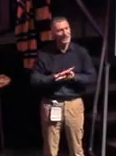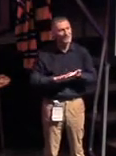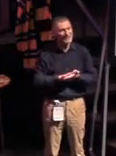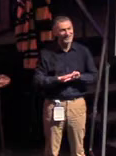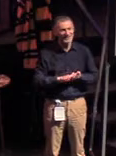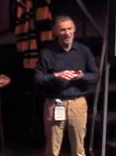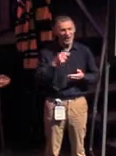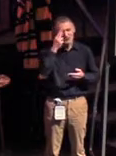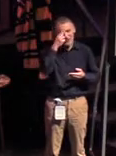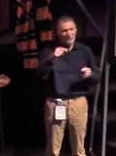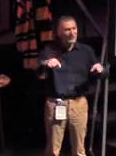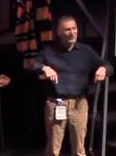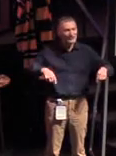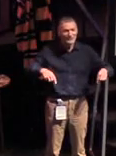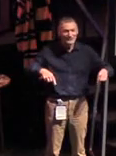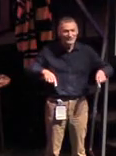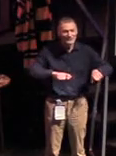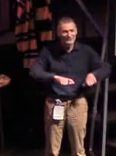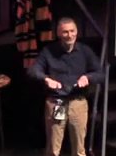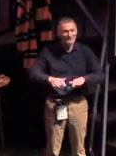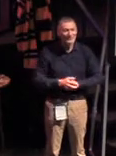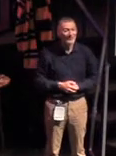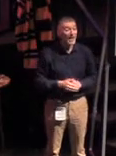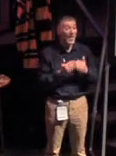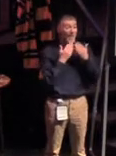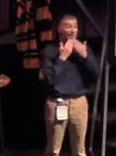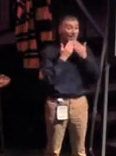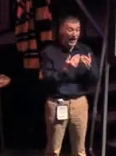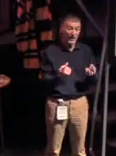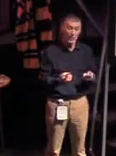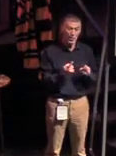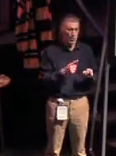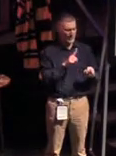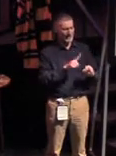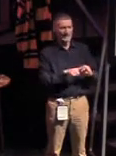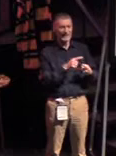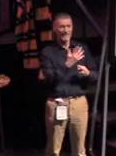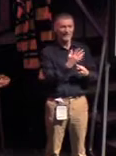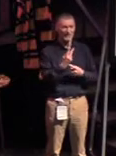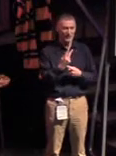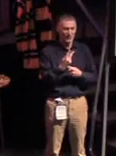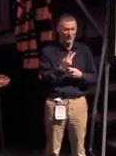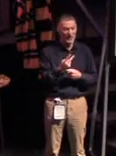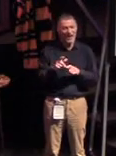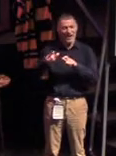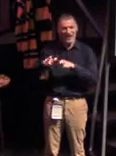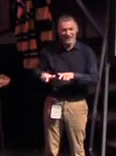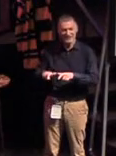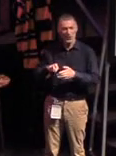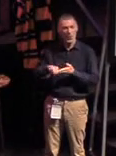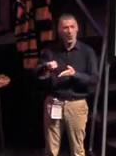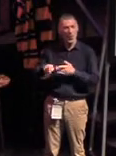the city. I'd like to give thanks and credit to Hull-based E52 and Leeds-based Walking Talking Project for